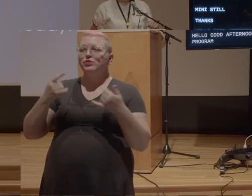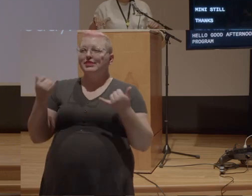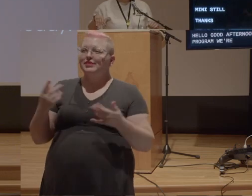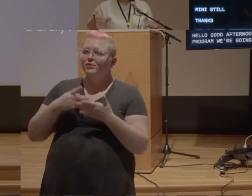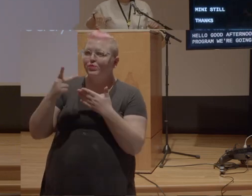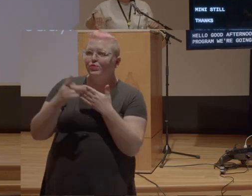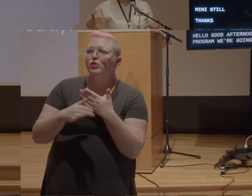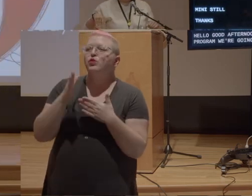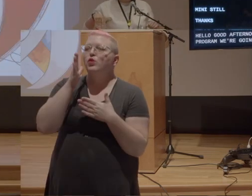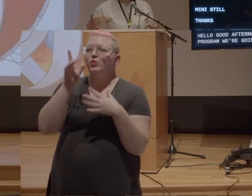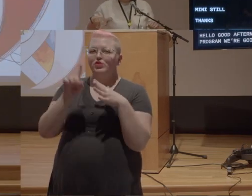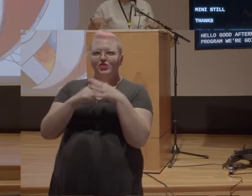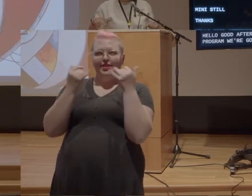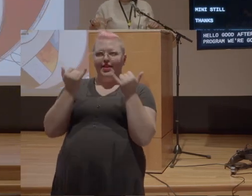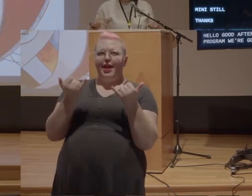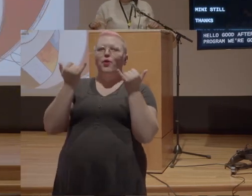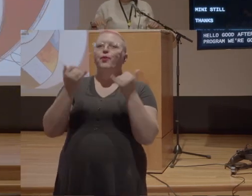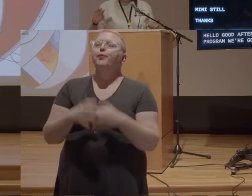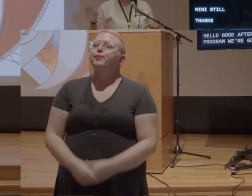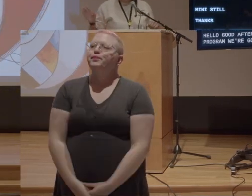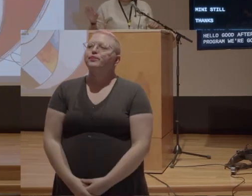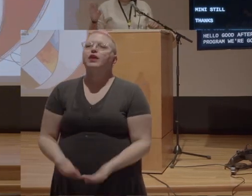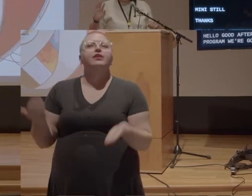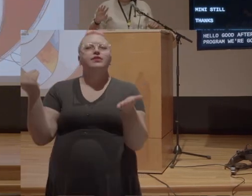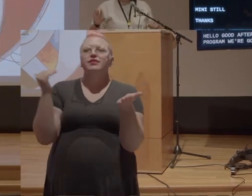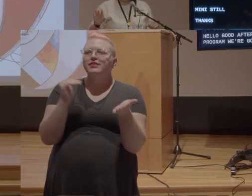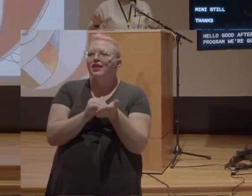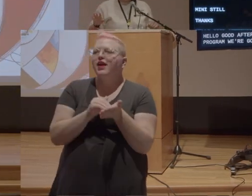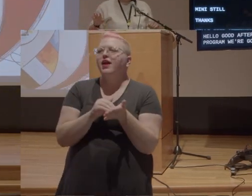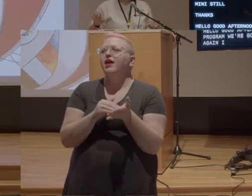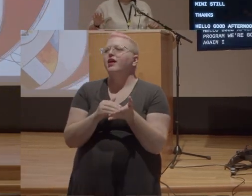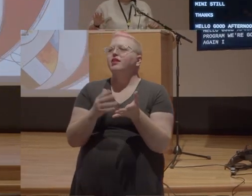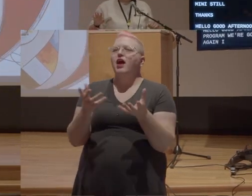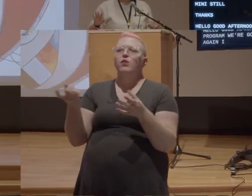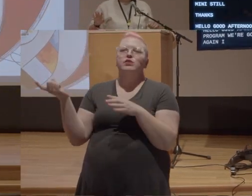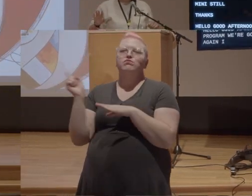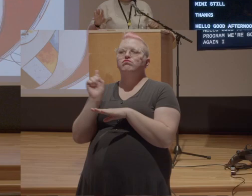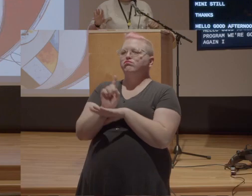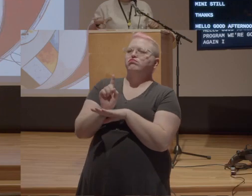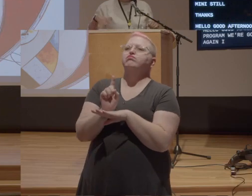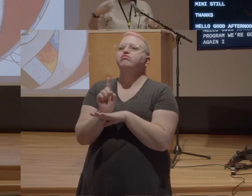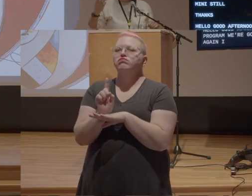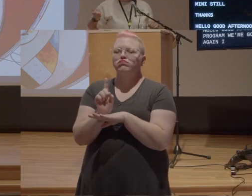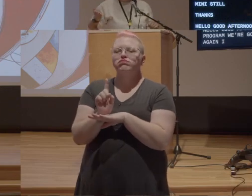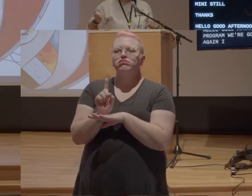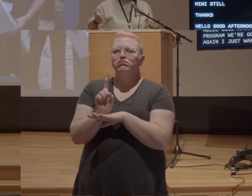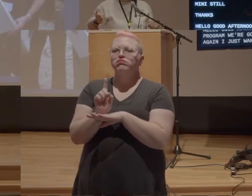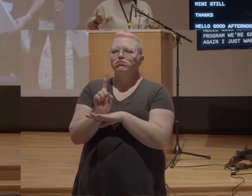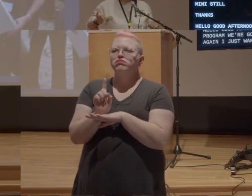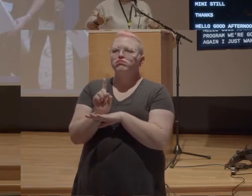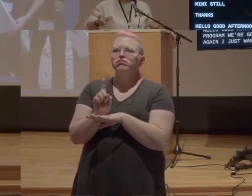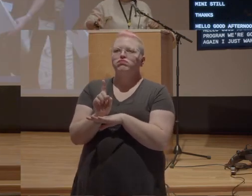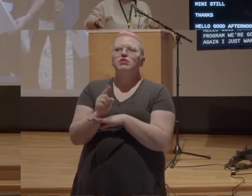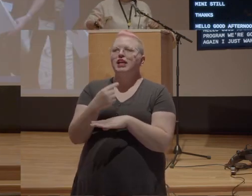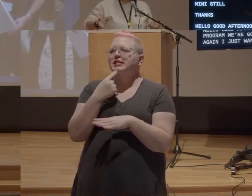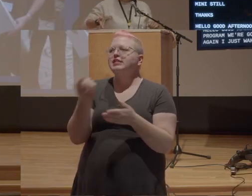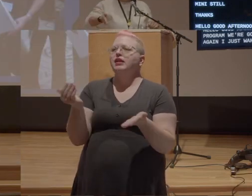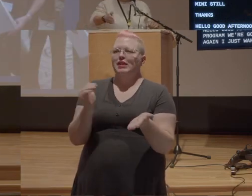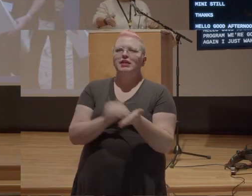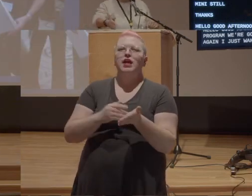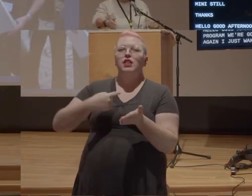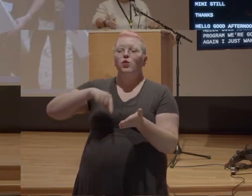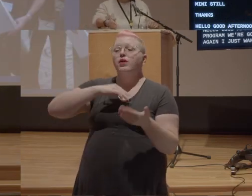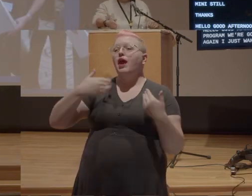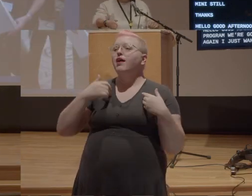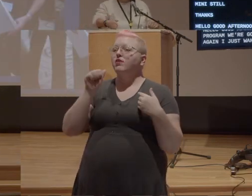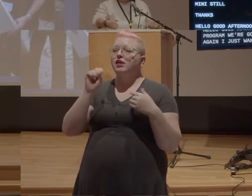We're going to get started right now. Again, I just wanted to come up and restate that we do have